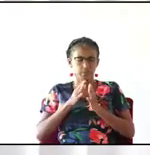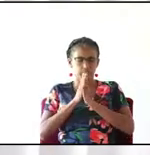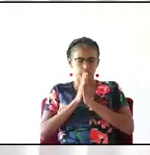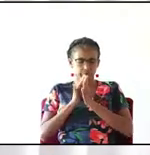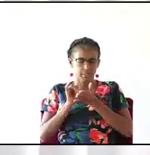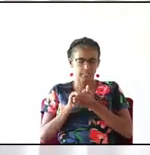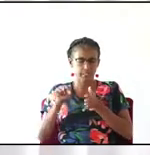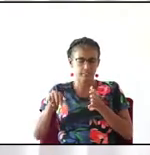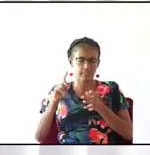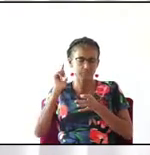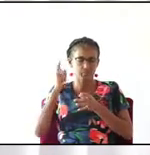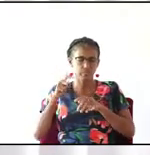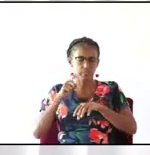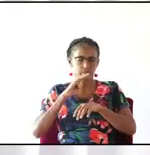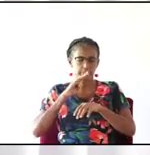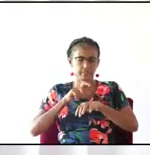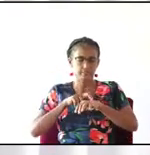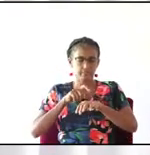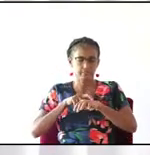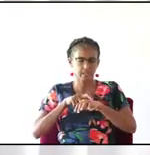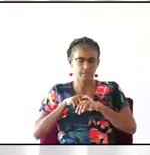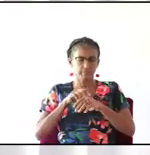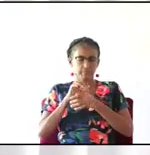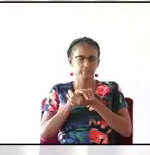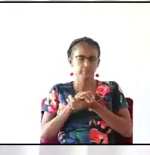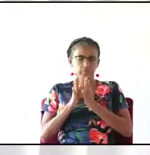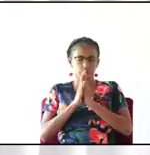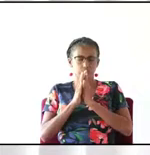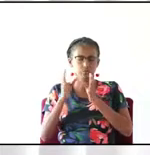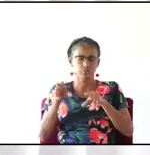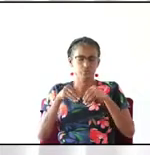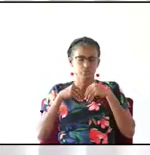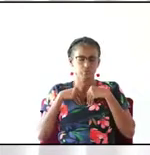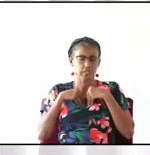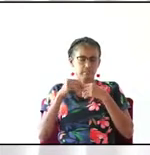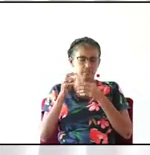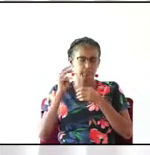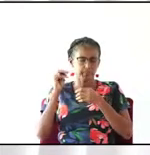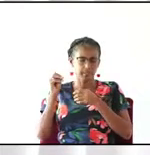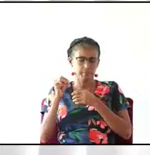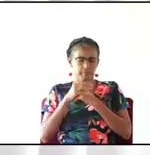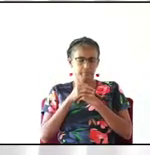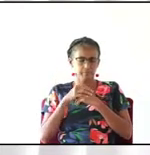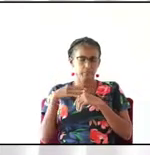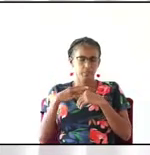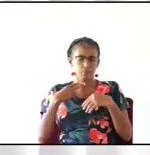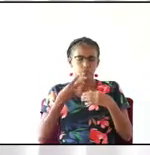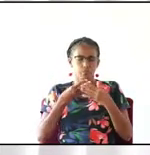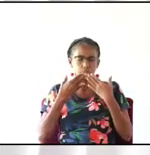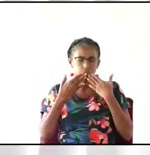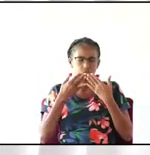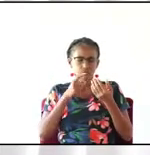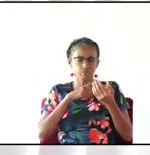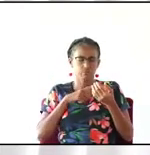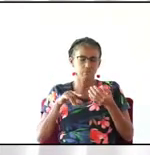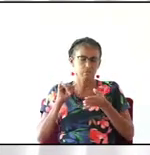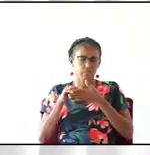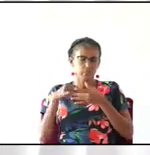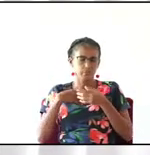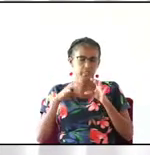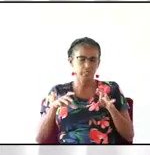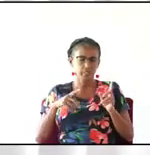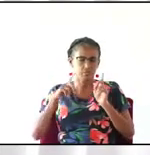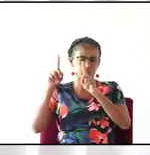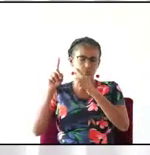your grace and mercy on display, they will draw even closer to you, Lord. So we just thank you, Lord, for the fact that we can come to you and